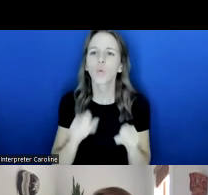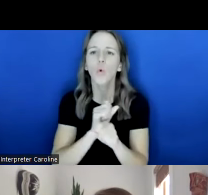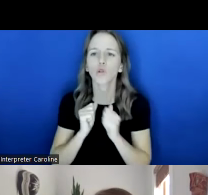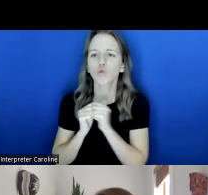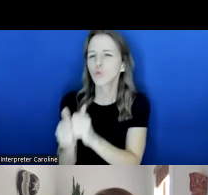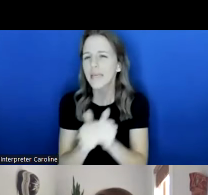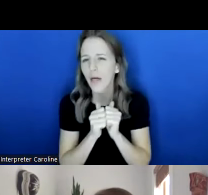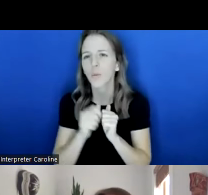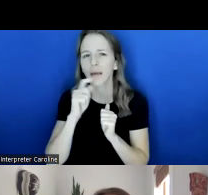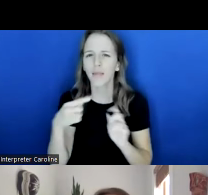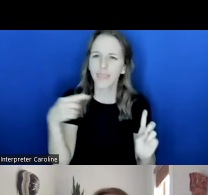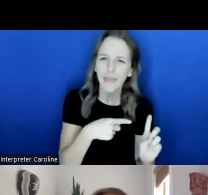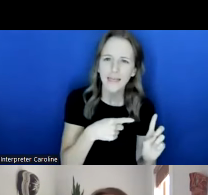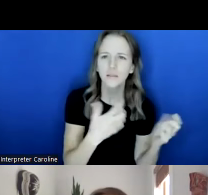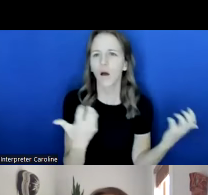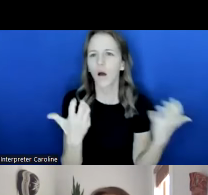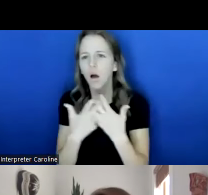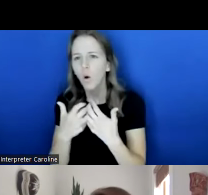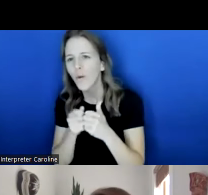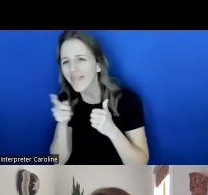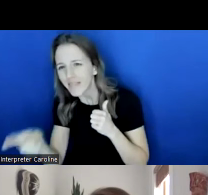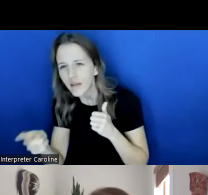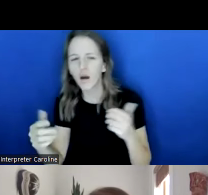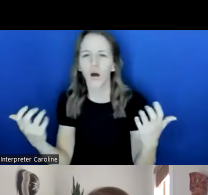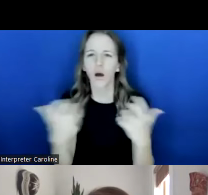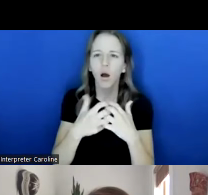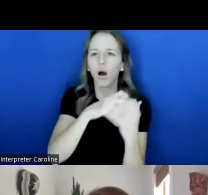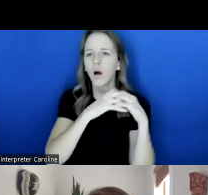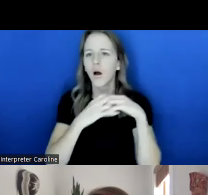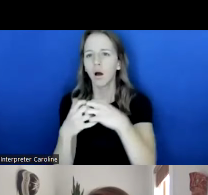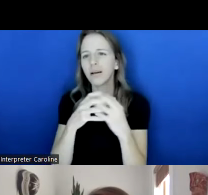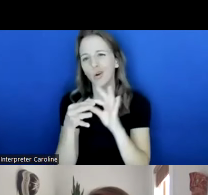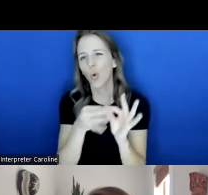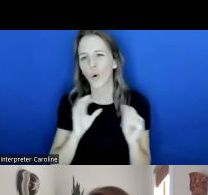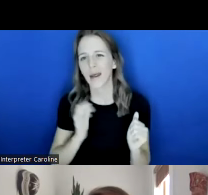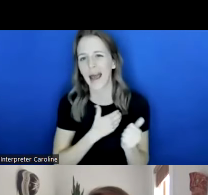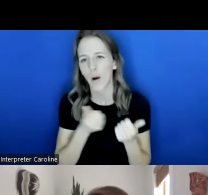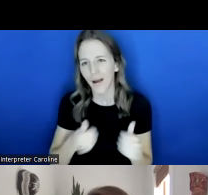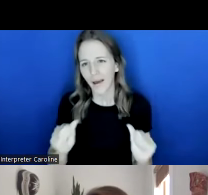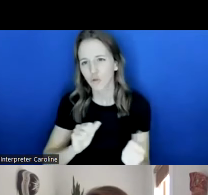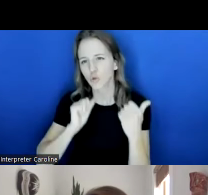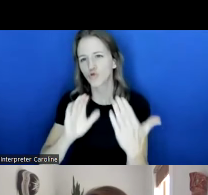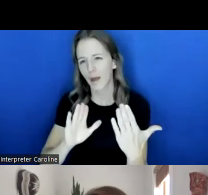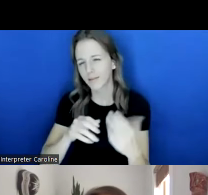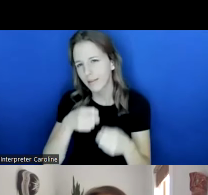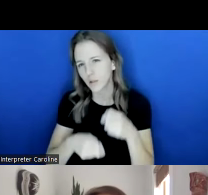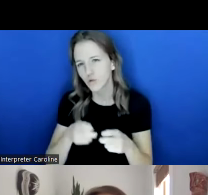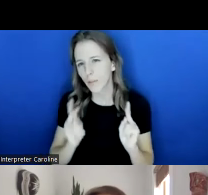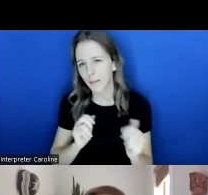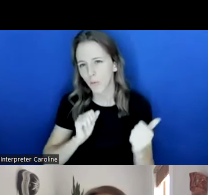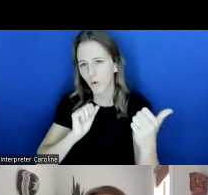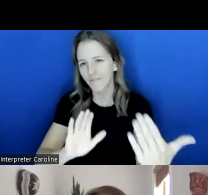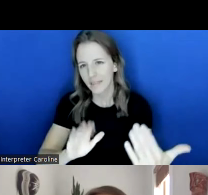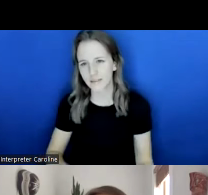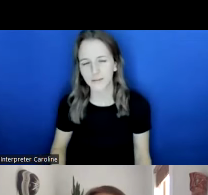issues intersect. And that way we could better coordinate our efforts to address the issues that people were facing. And so this is a little